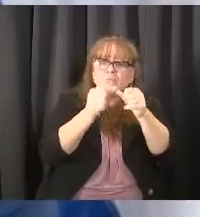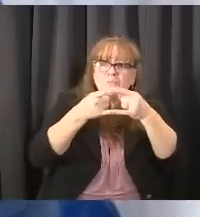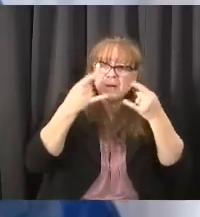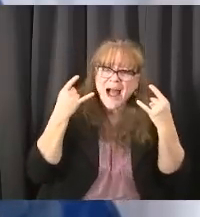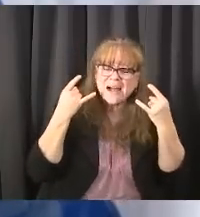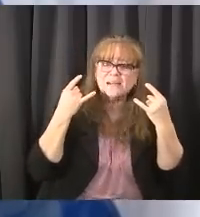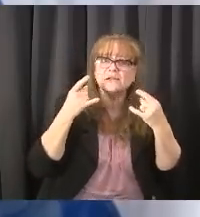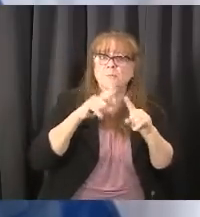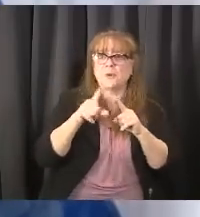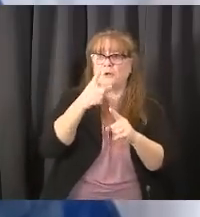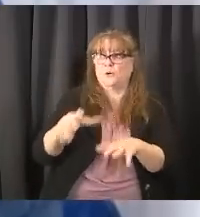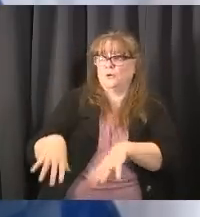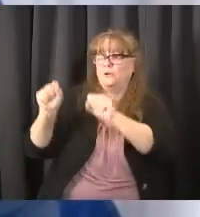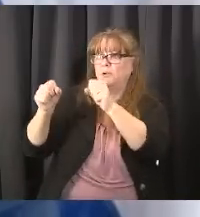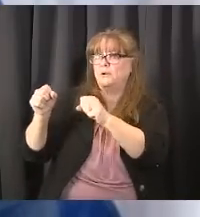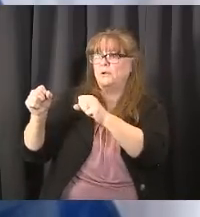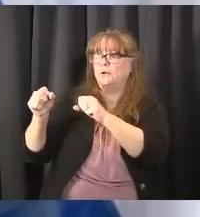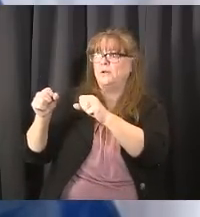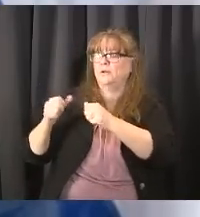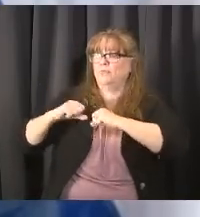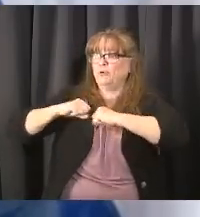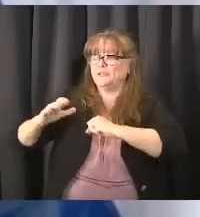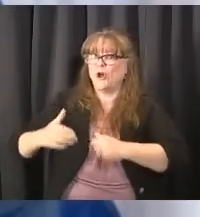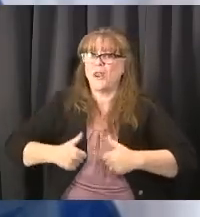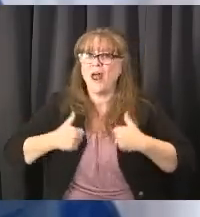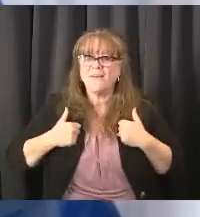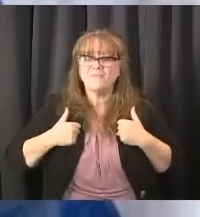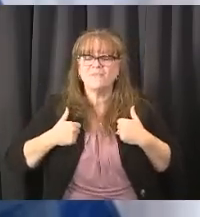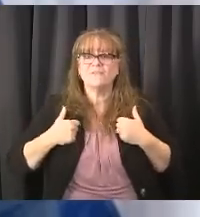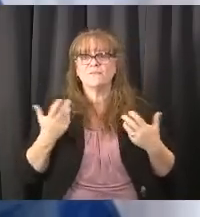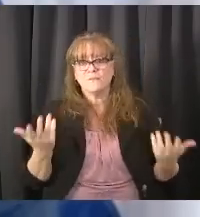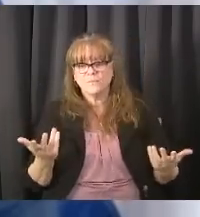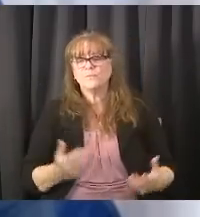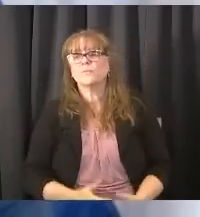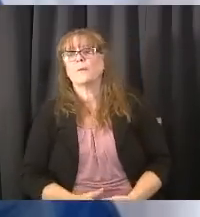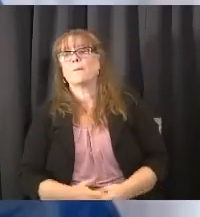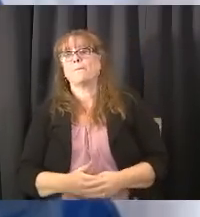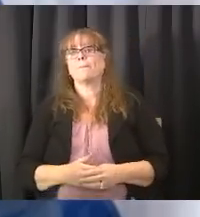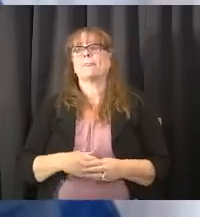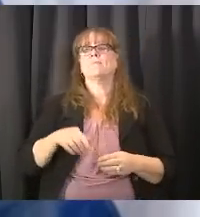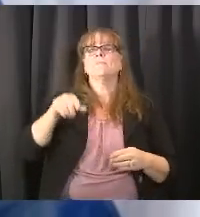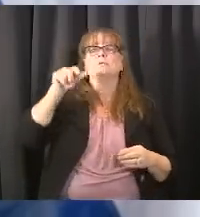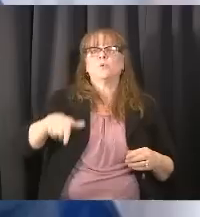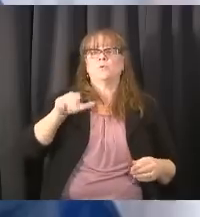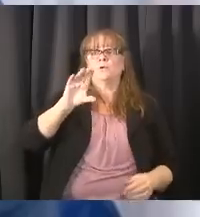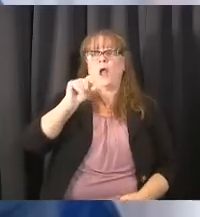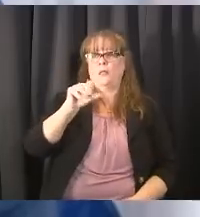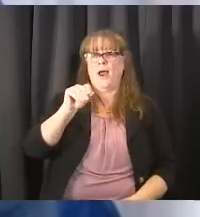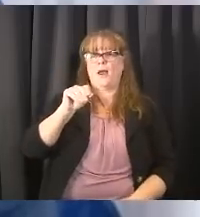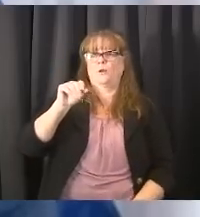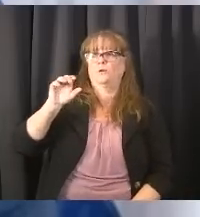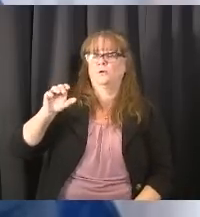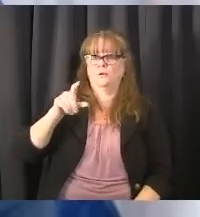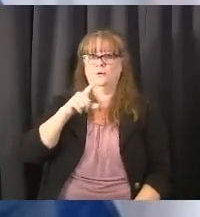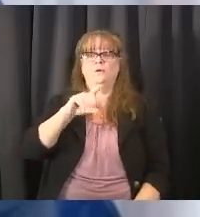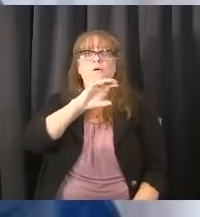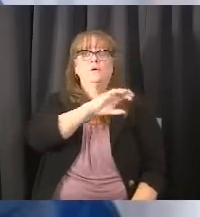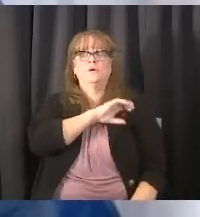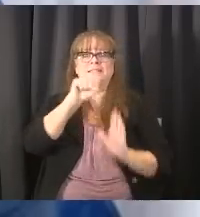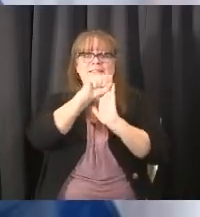have been briefed by the State Patrol. We are prepared to address any threats. We're monitoring the